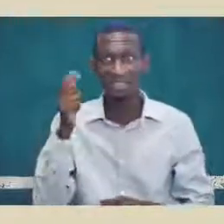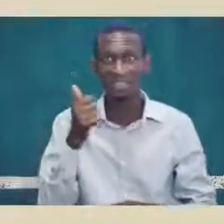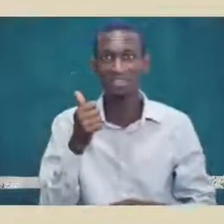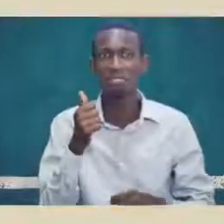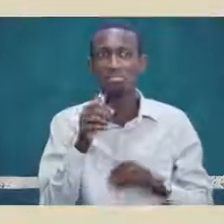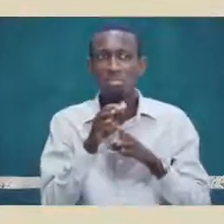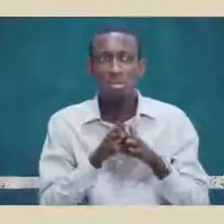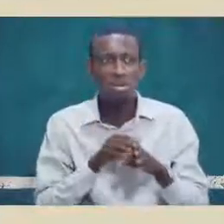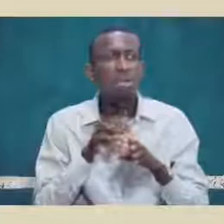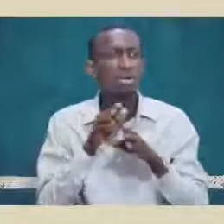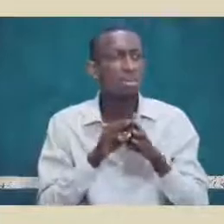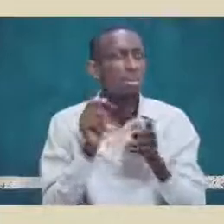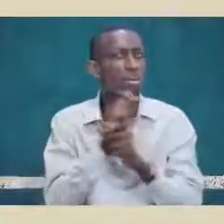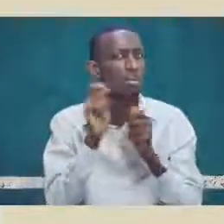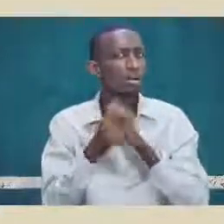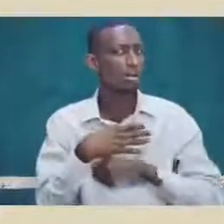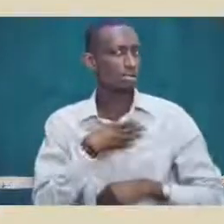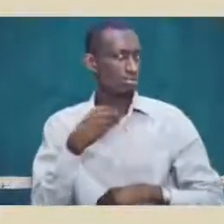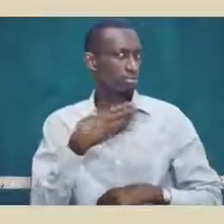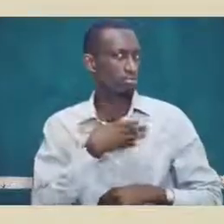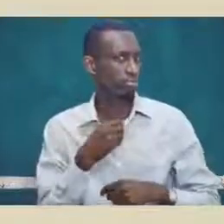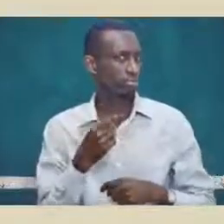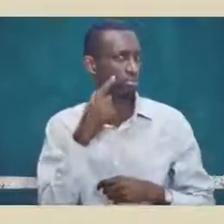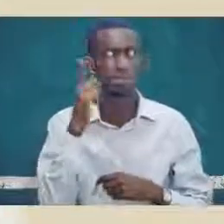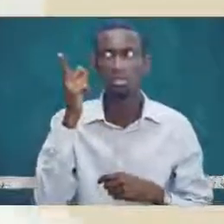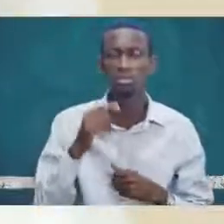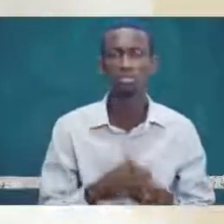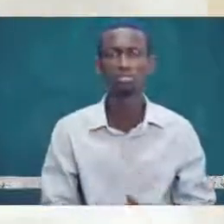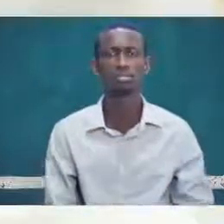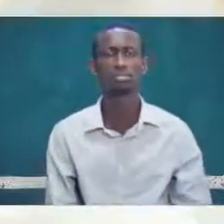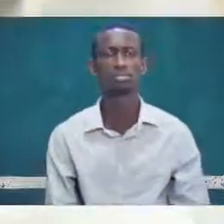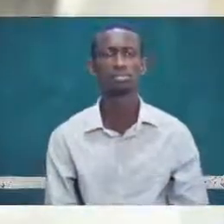slowly turning yellow. I think you are seeing